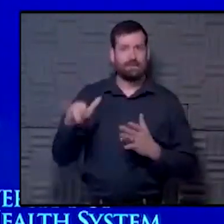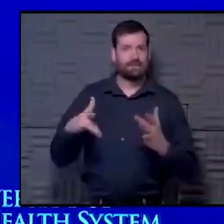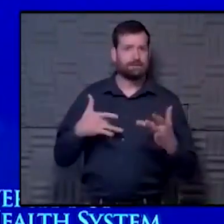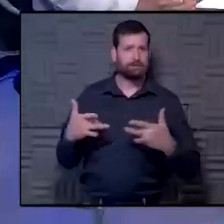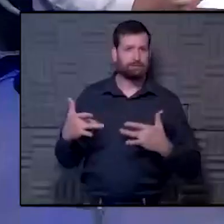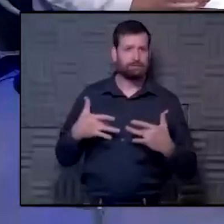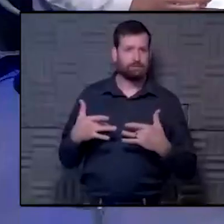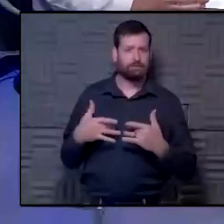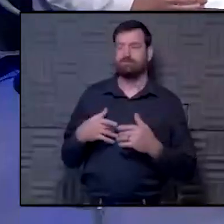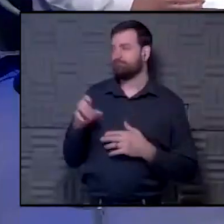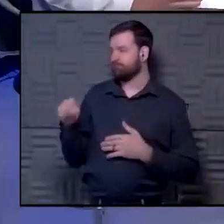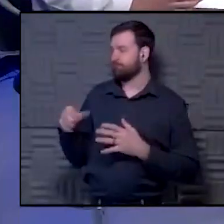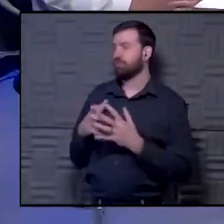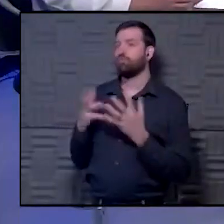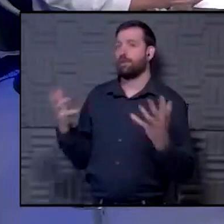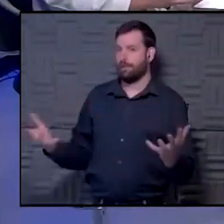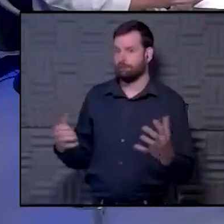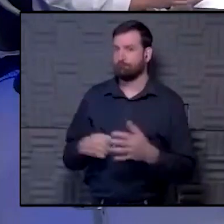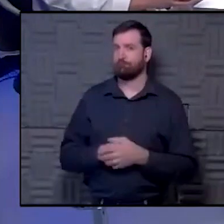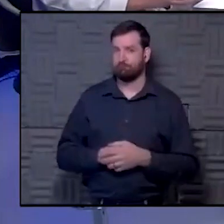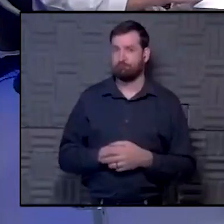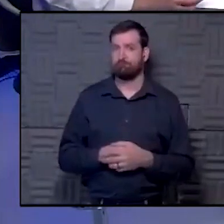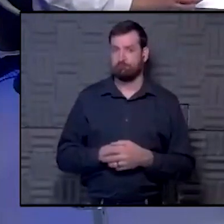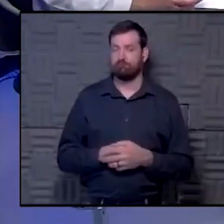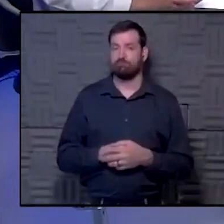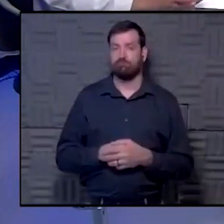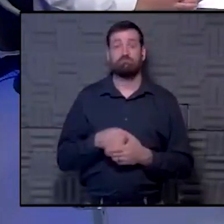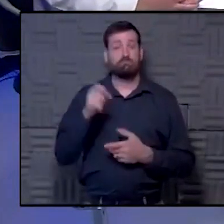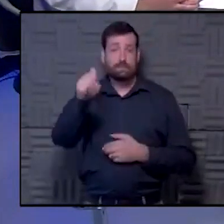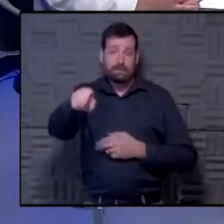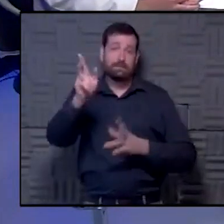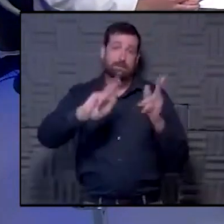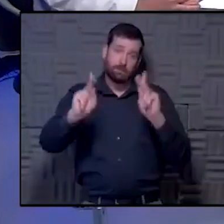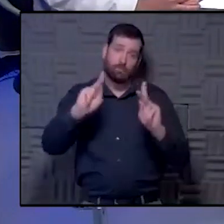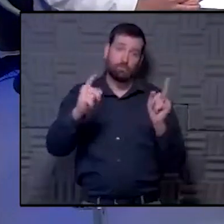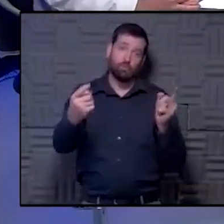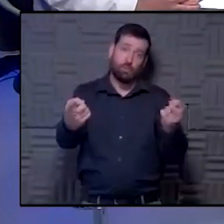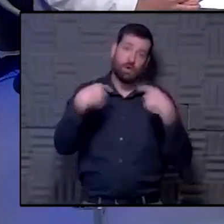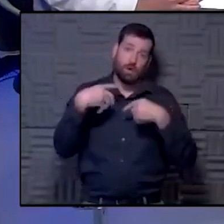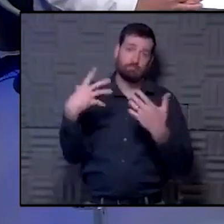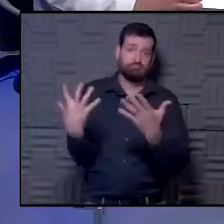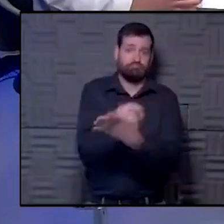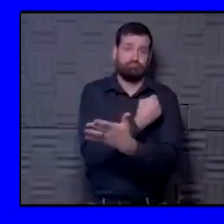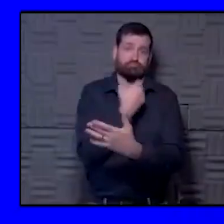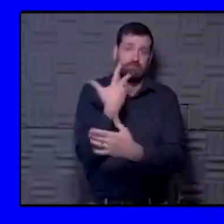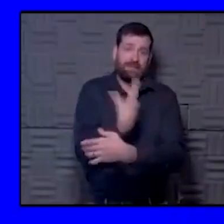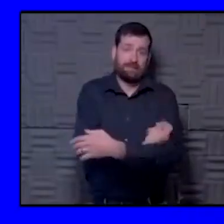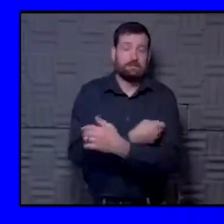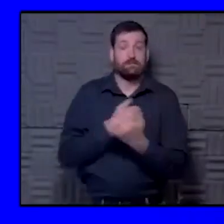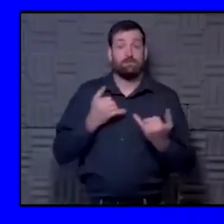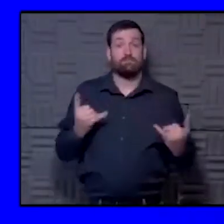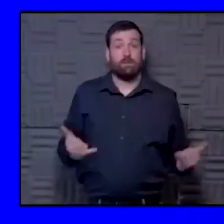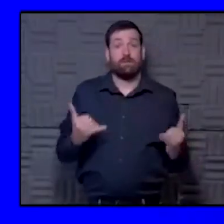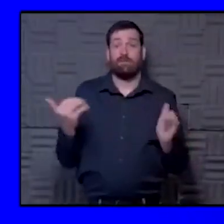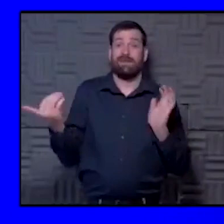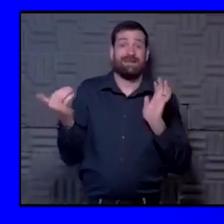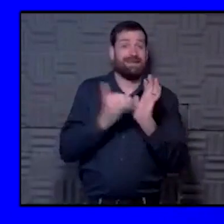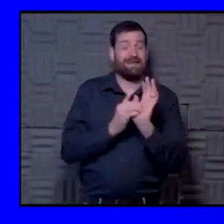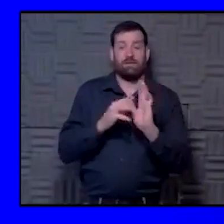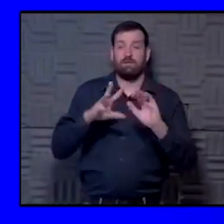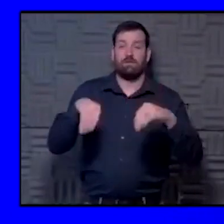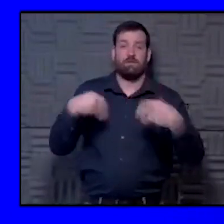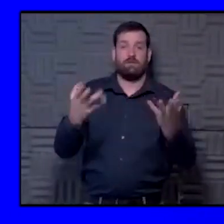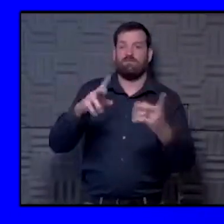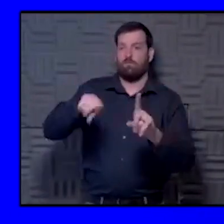Yeah, it's way too many. We need people to get these vaccines. Right now, again, we're only giving the